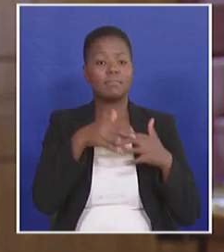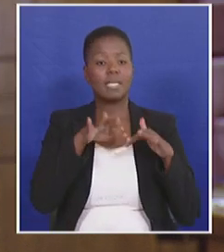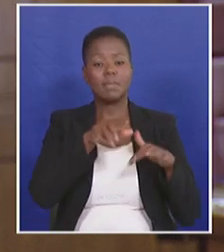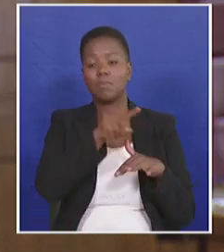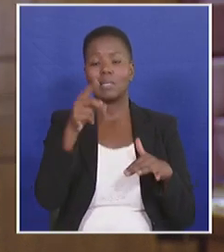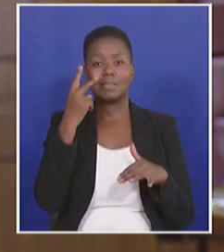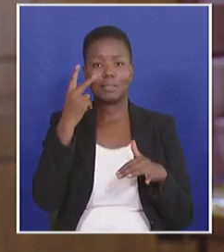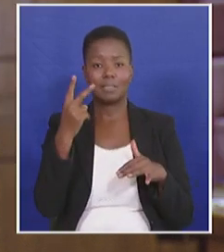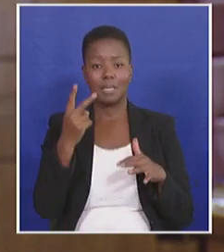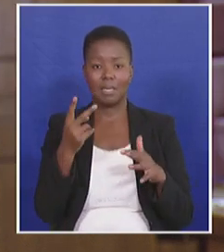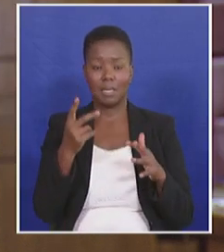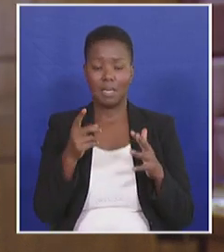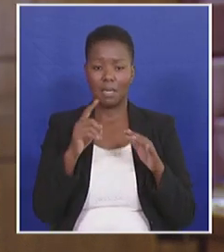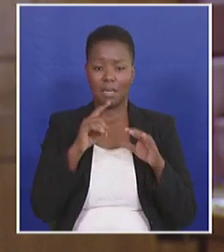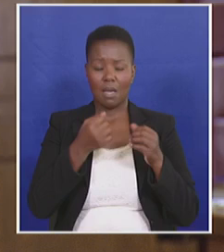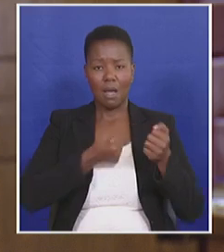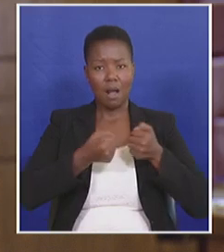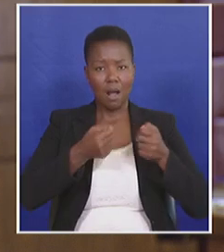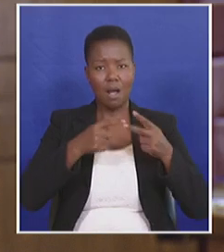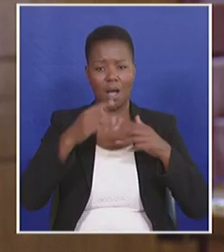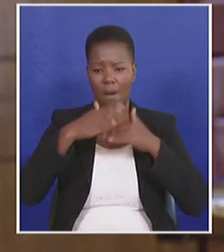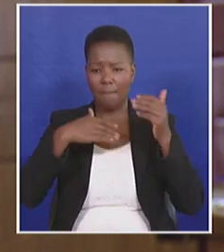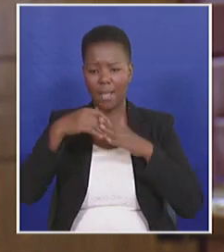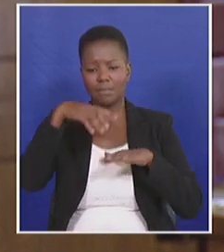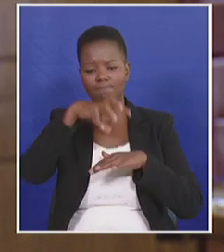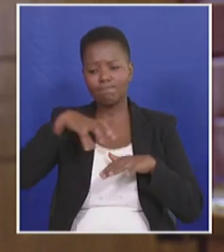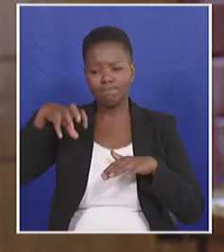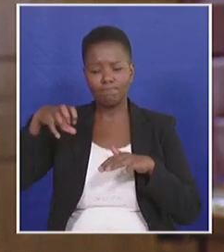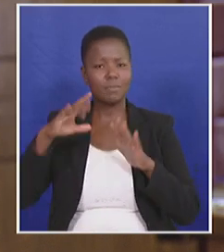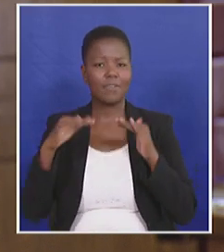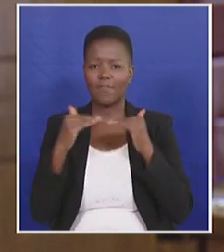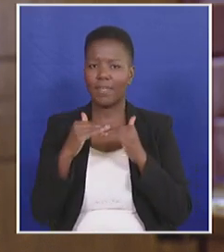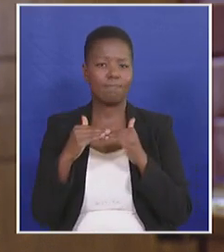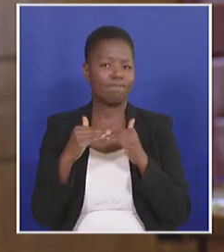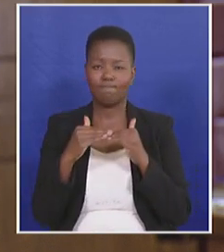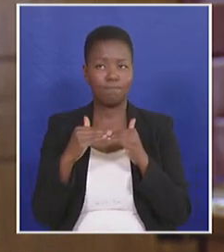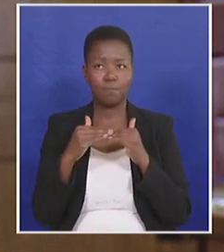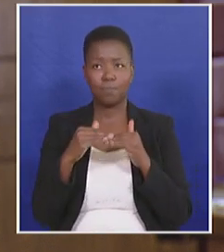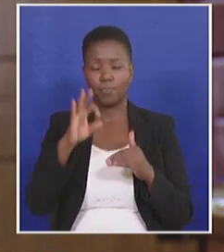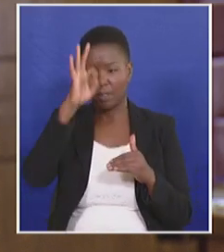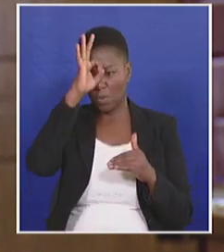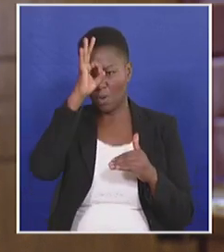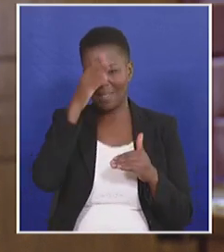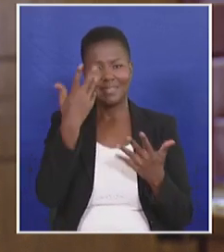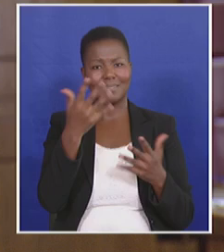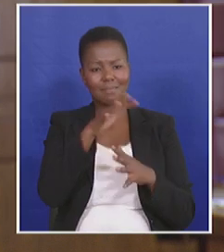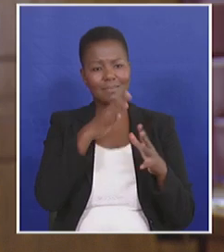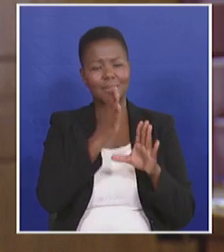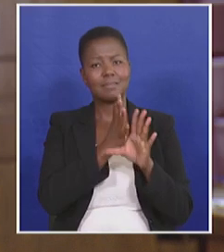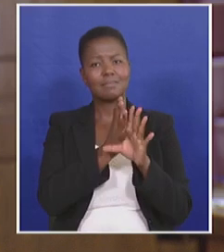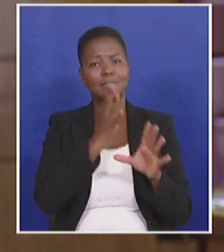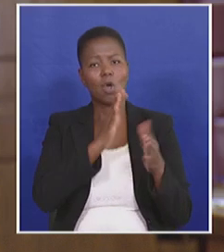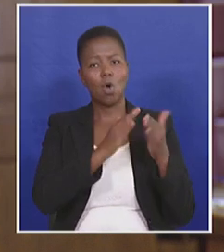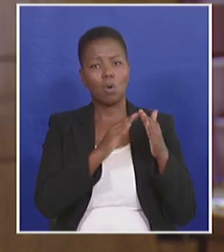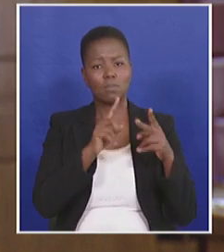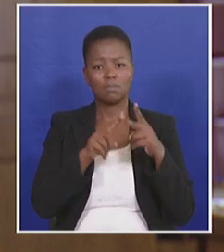uneven resource allocation. The visibility of the police in the so-called township